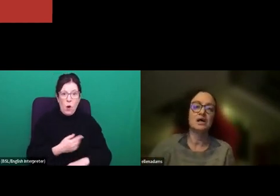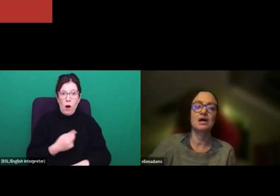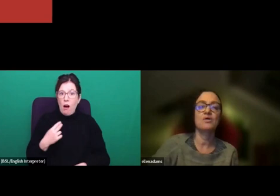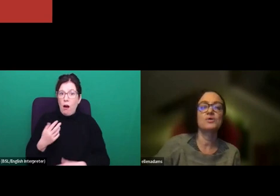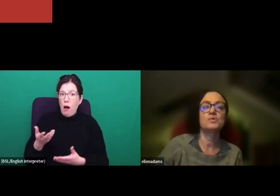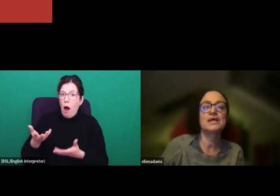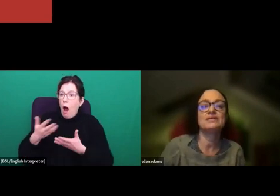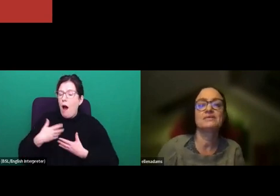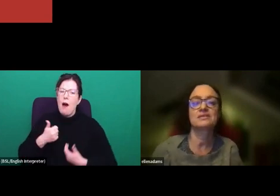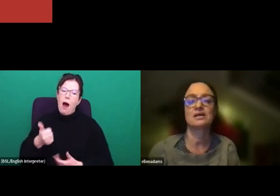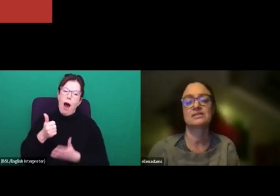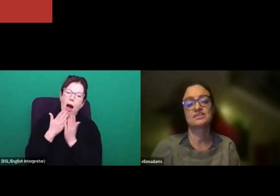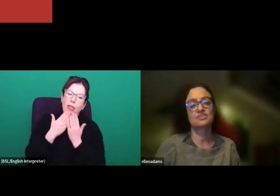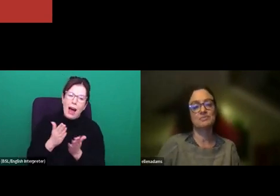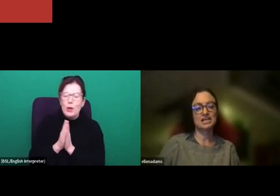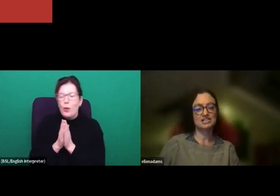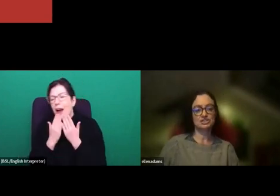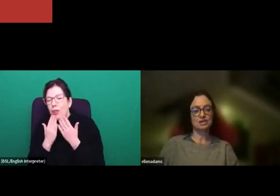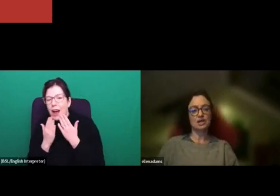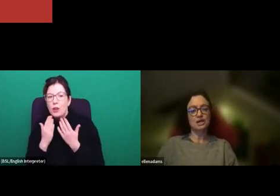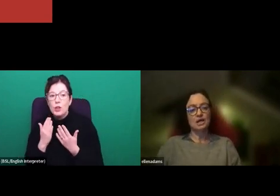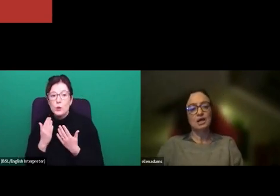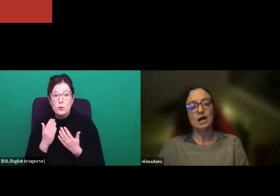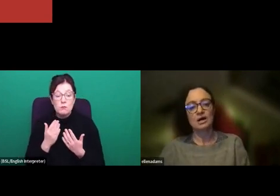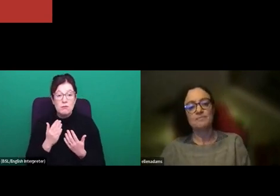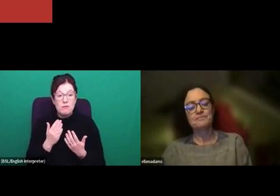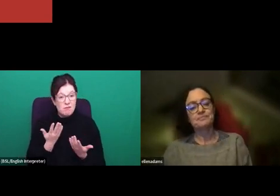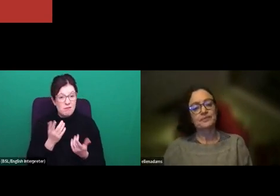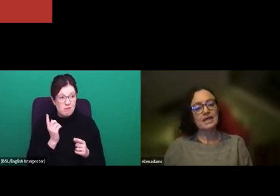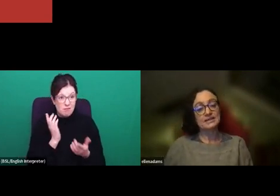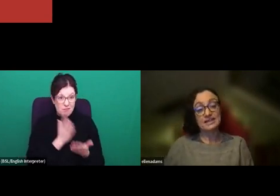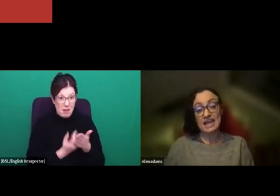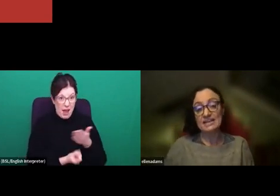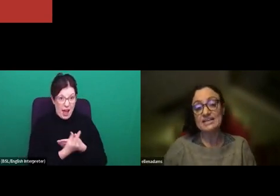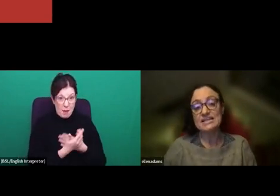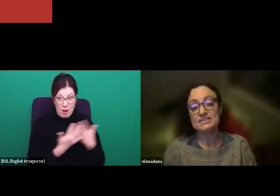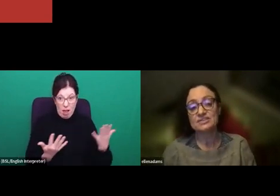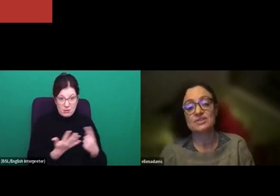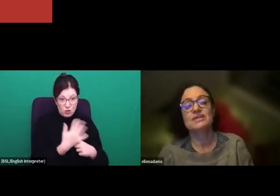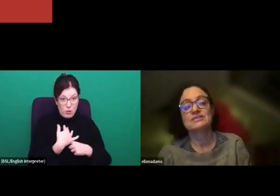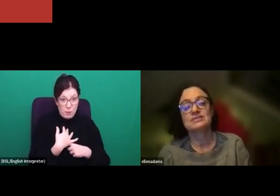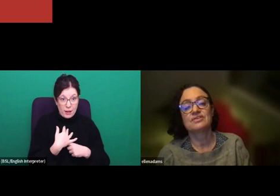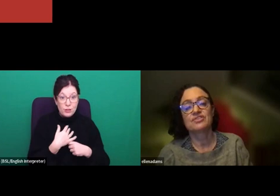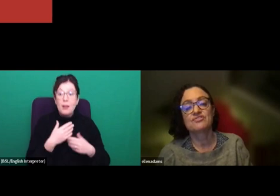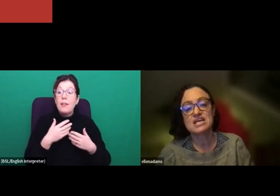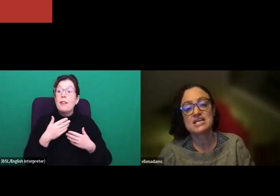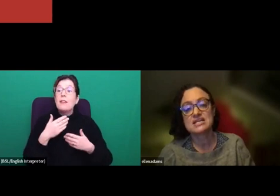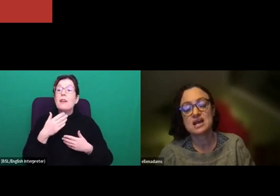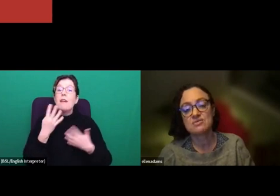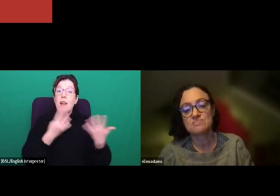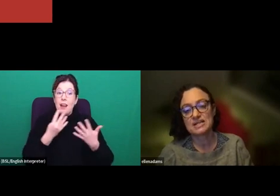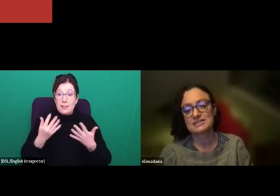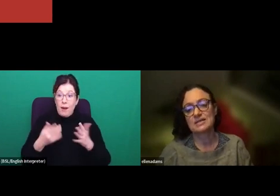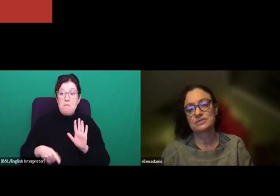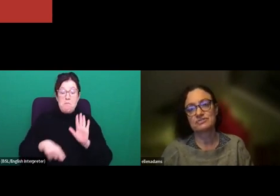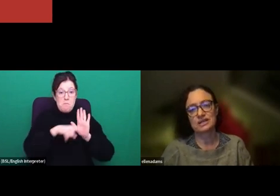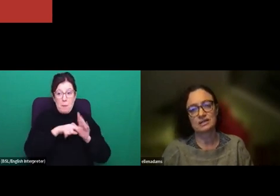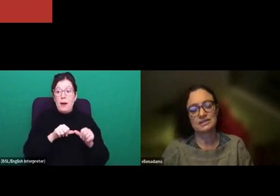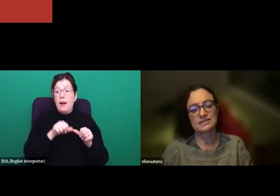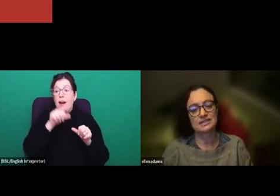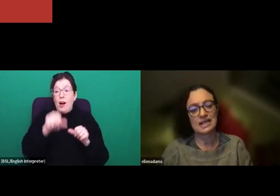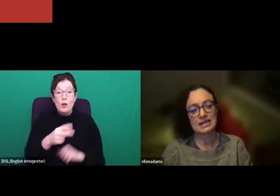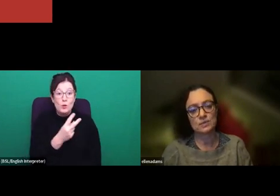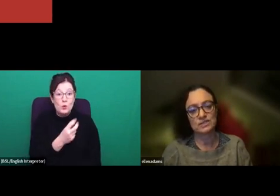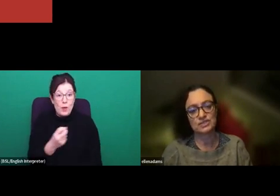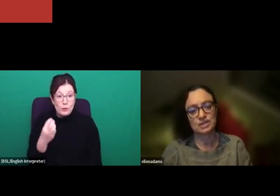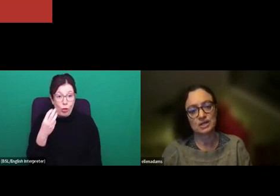were, or you witnessed discrimination. Then in 2003, BSL was